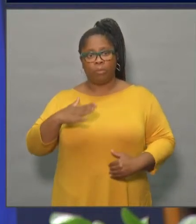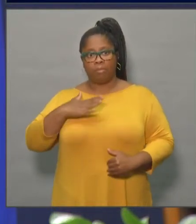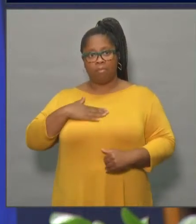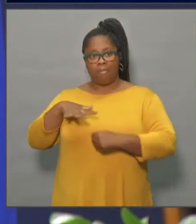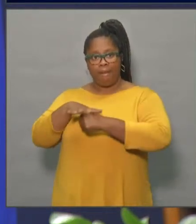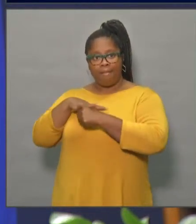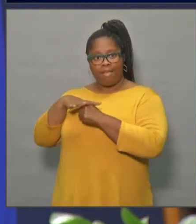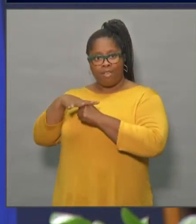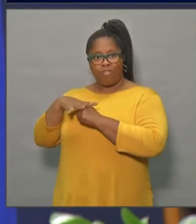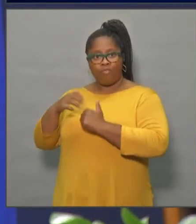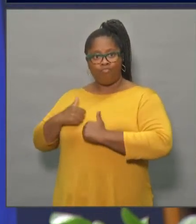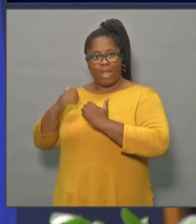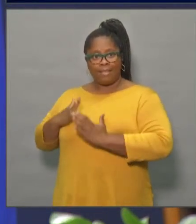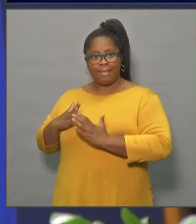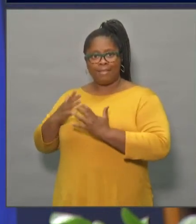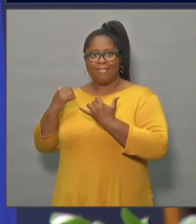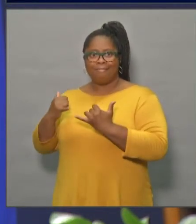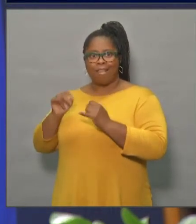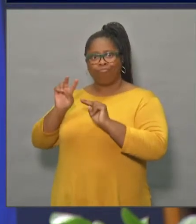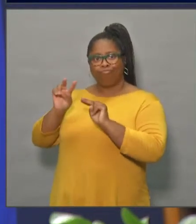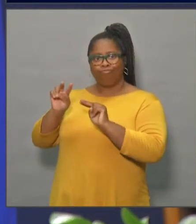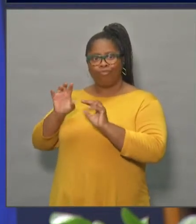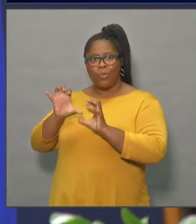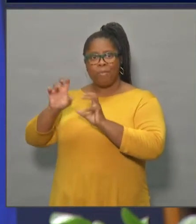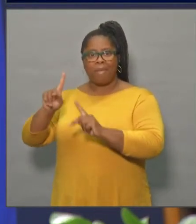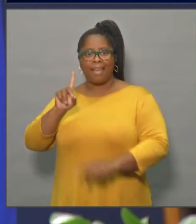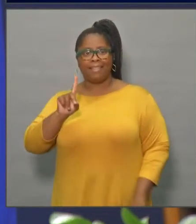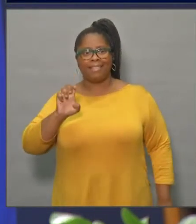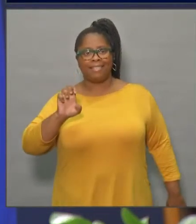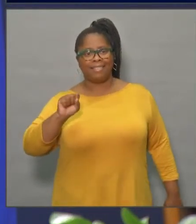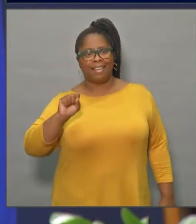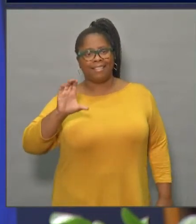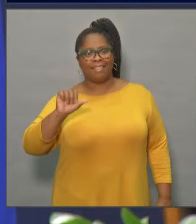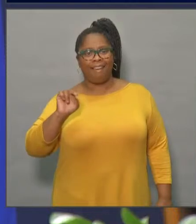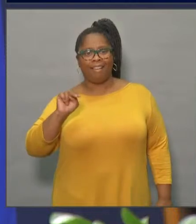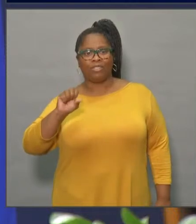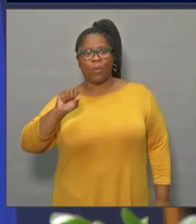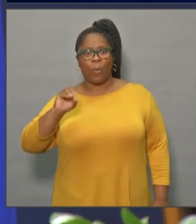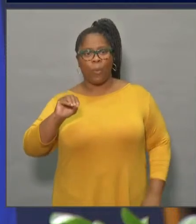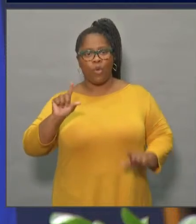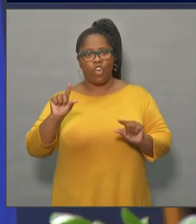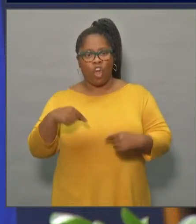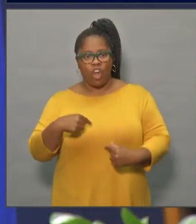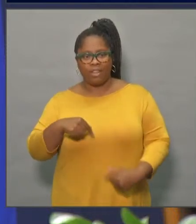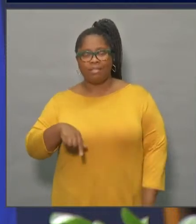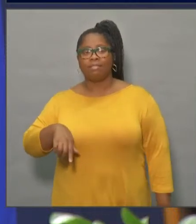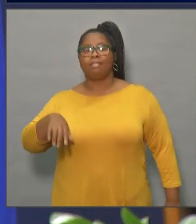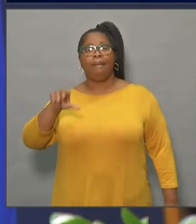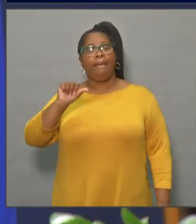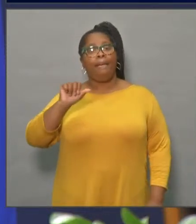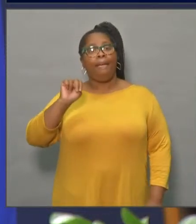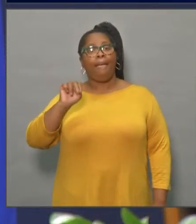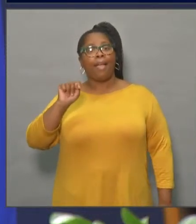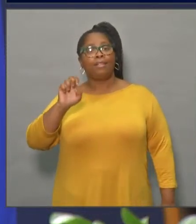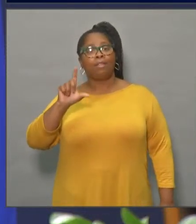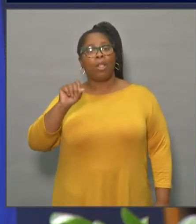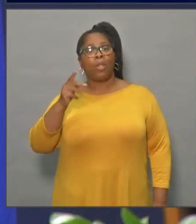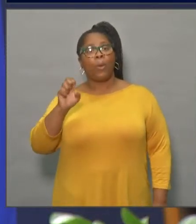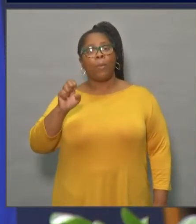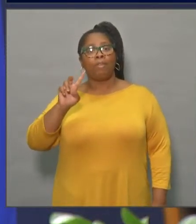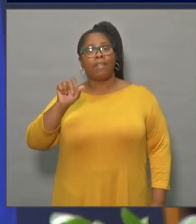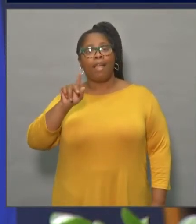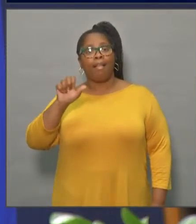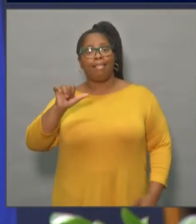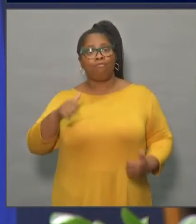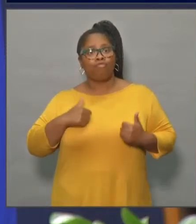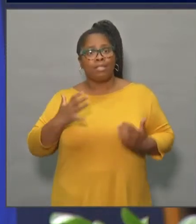looking forward to heading back to Descanso Gardens and La Cañada Frontage, and Antelope Valley residents are excited to go fishing at Fin and Feather,